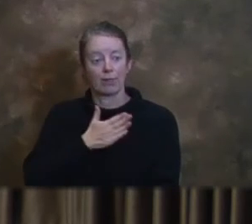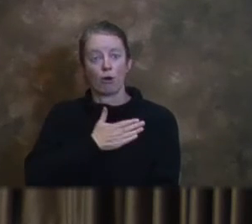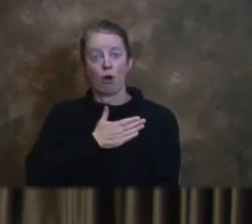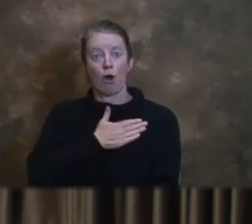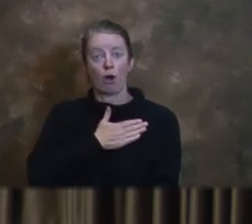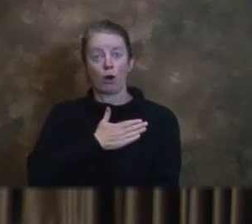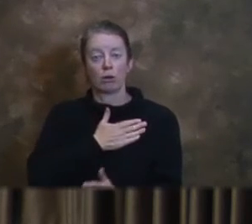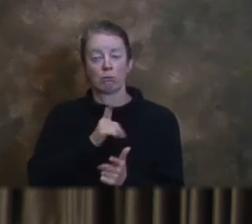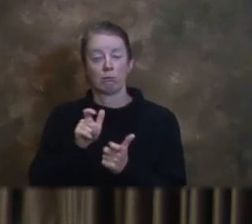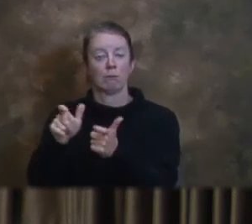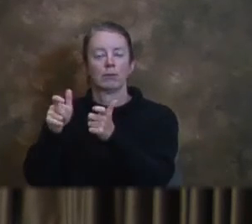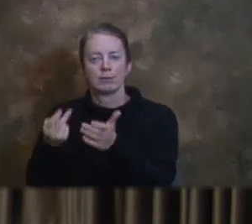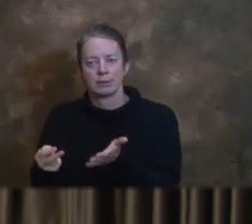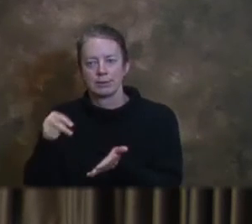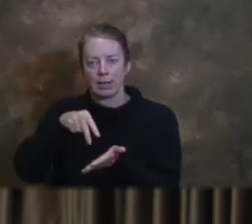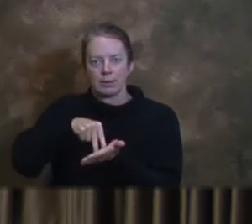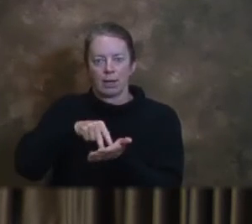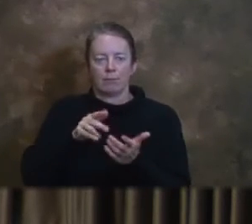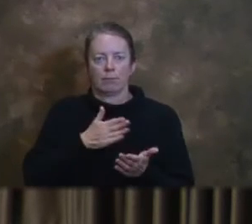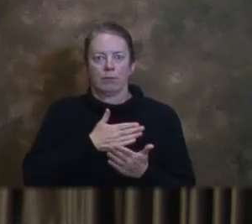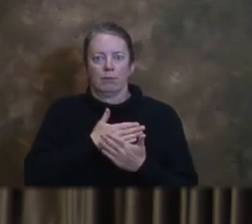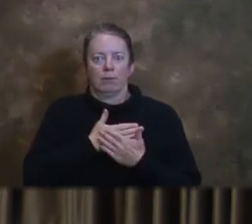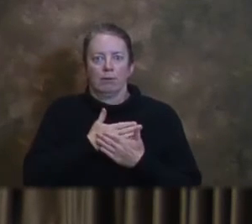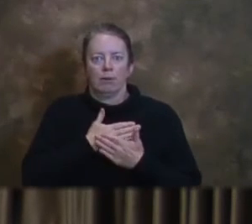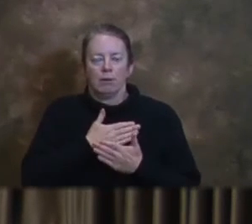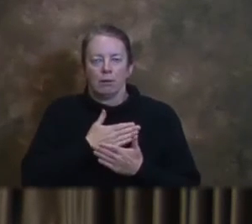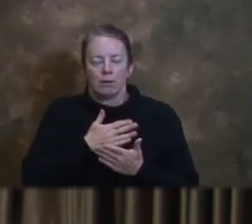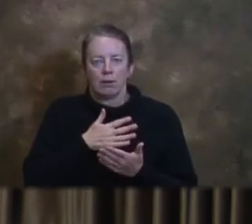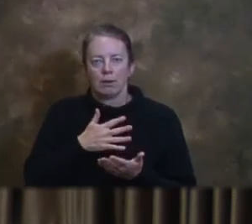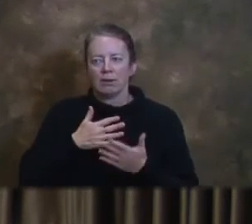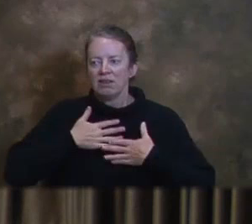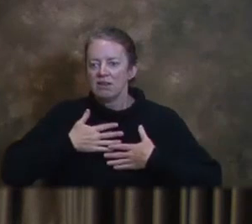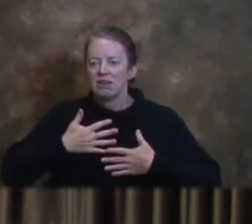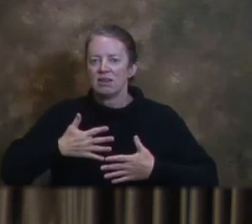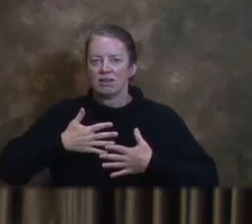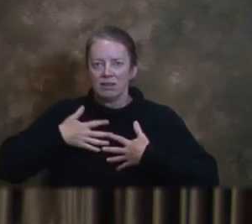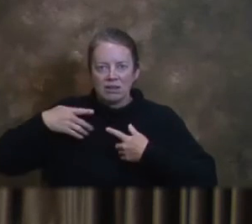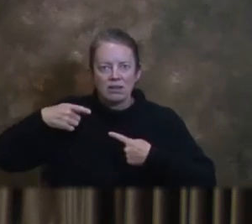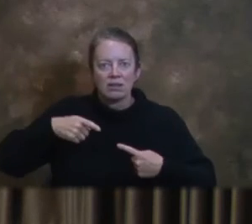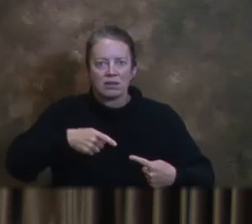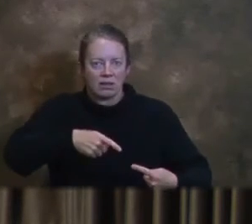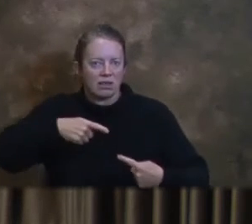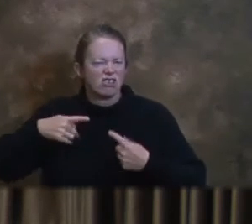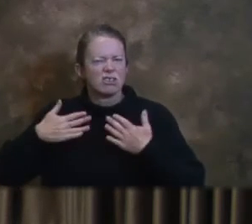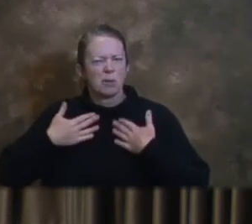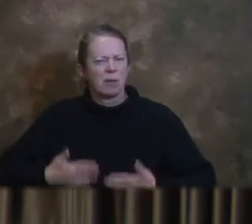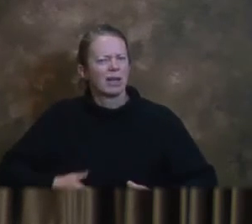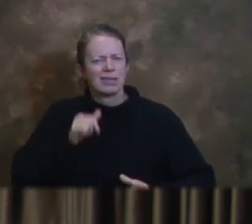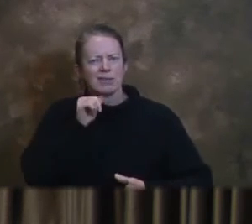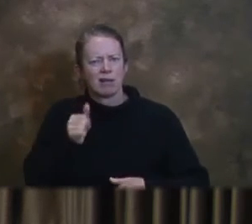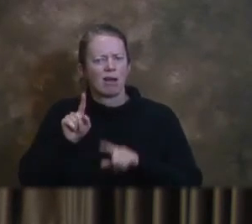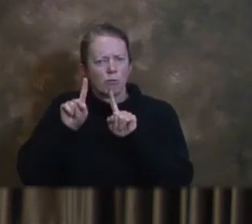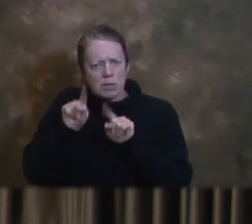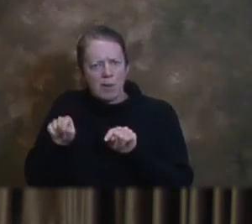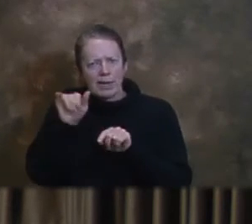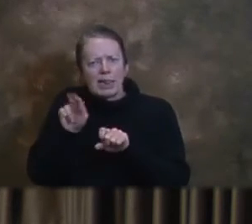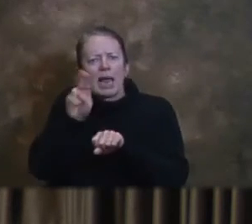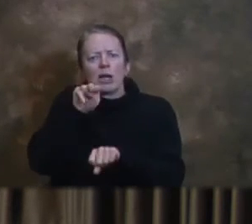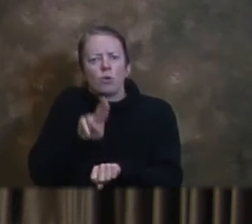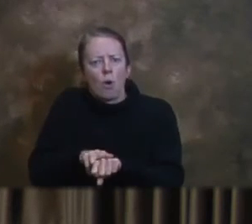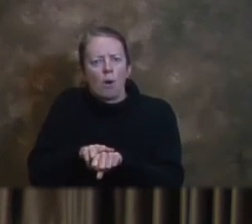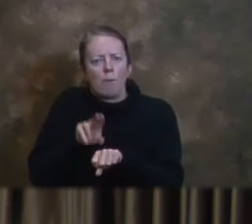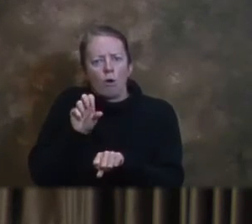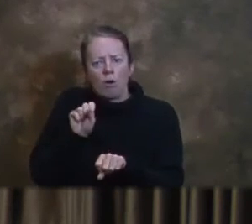when they stand up. They're short of breath. They don't have the normal regulatory response to normal stimuli that you have. So you just